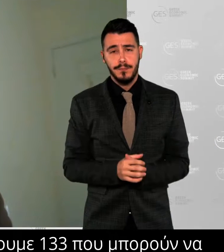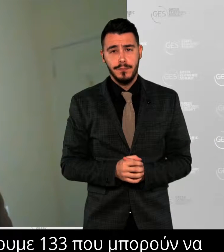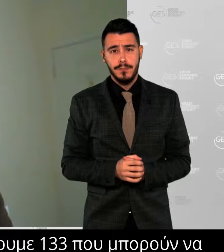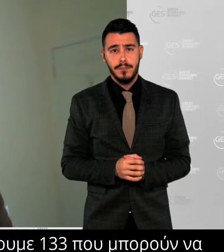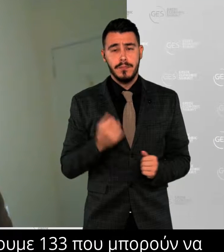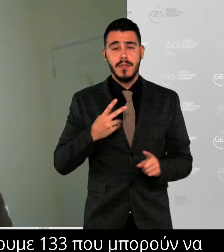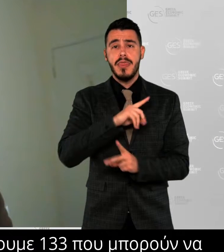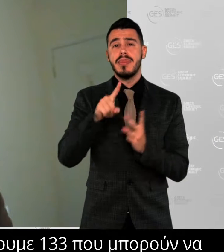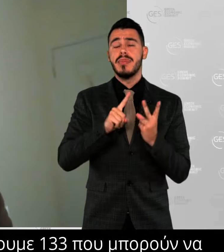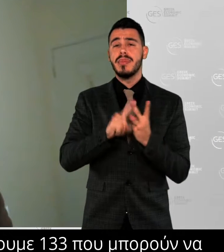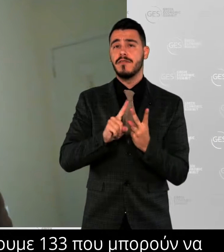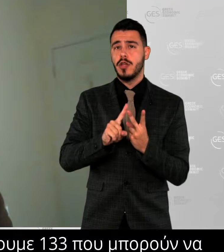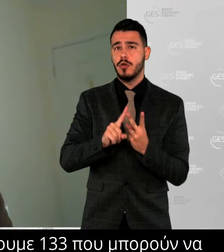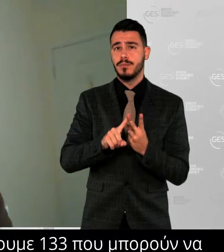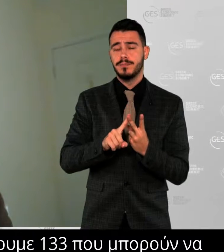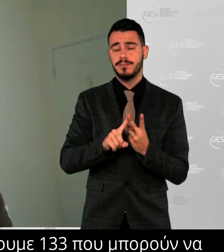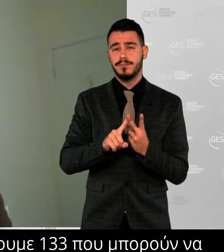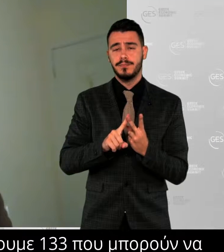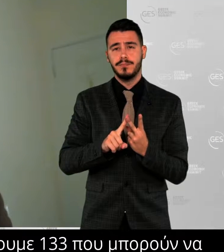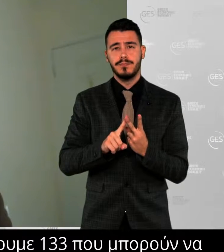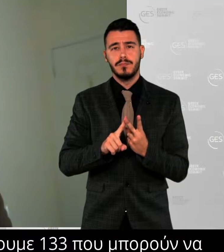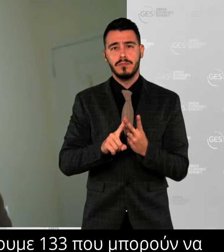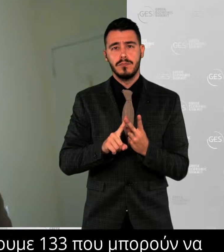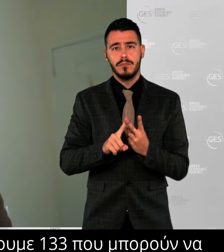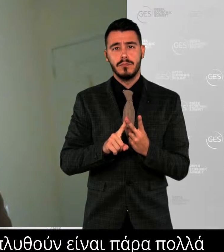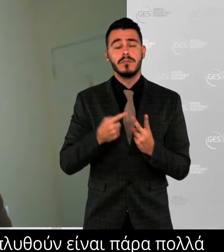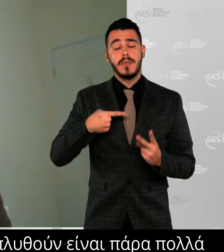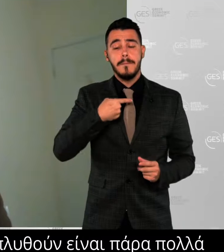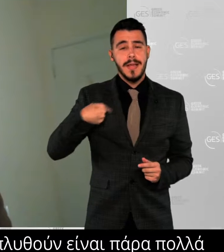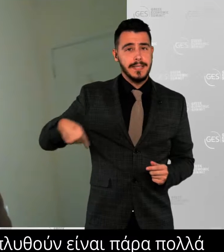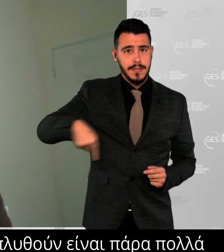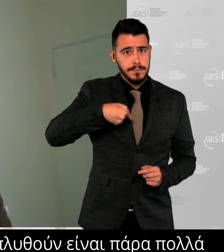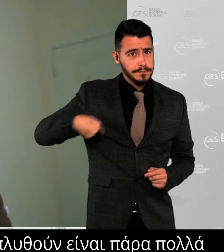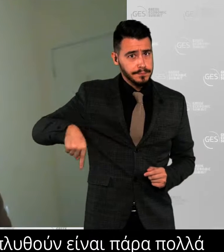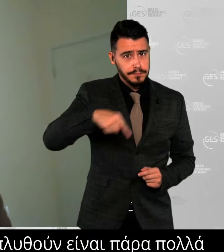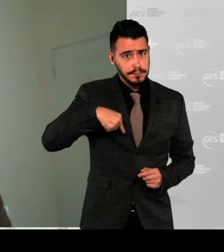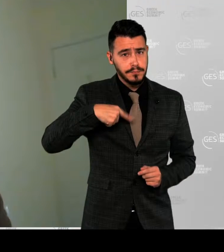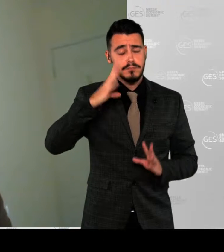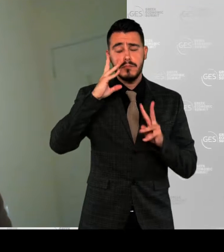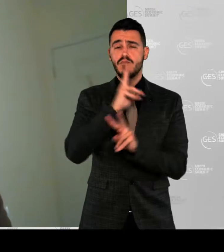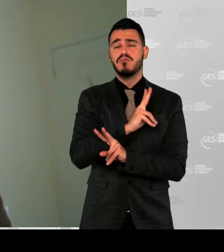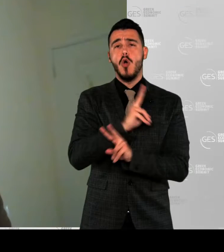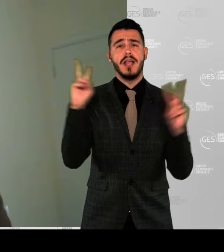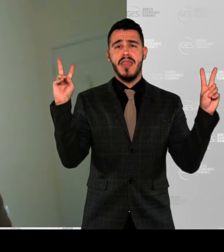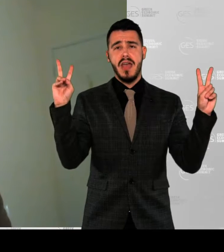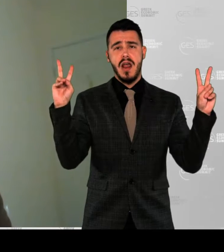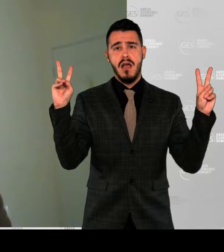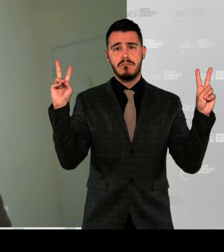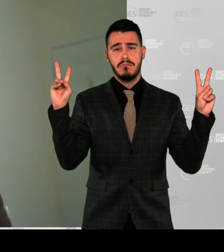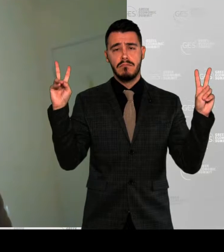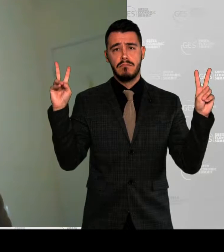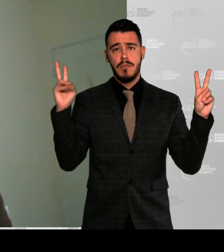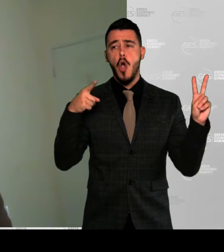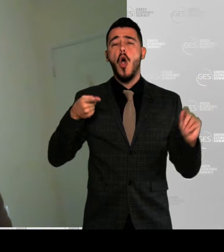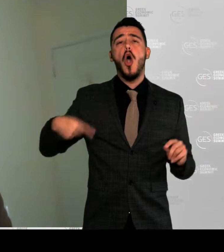that we're in a very transparent operating environment in which there are many people watching what the finance sector and individual actors